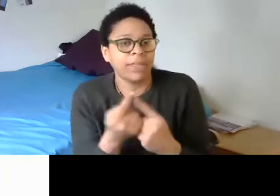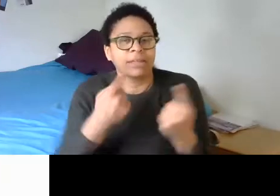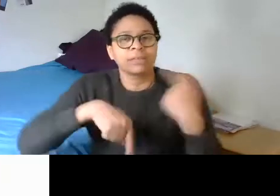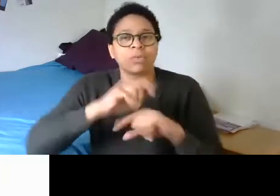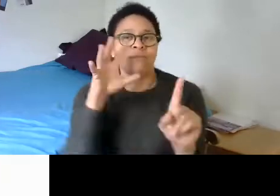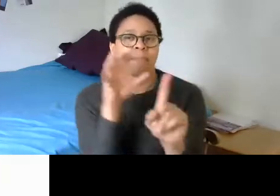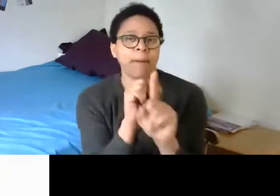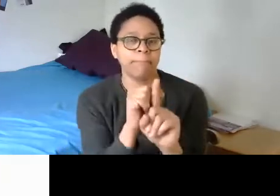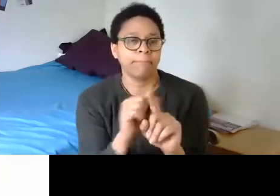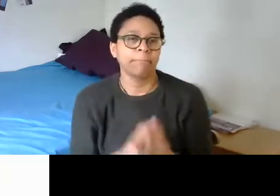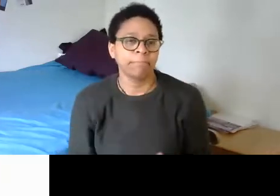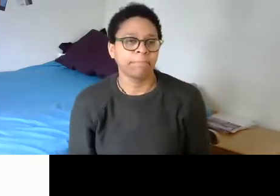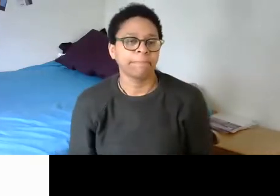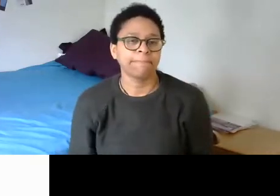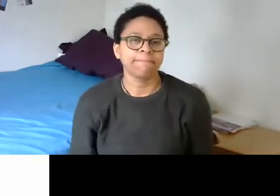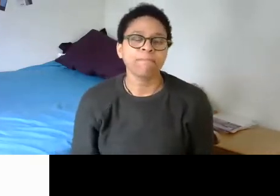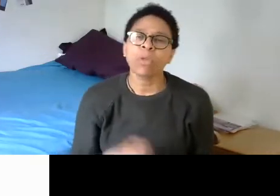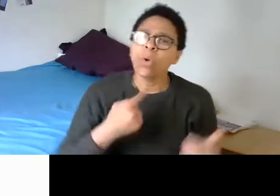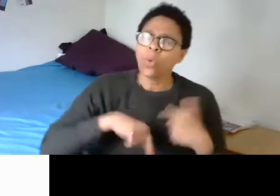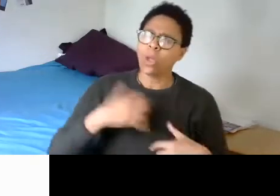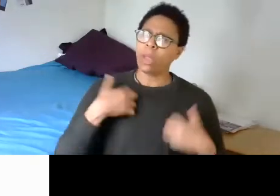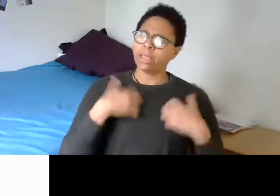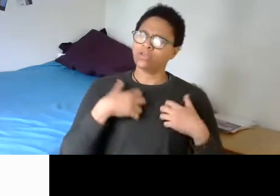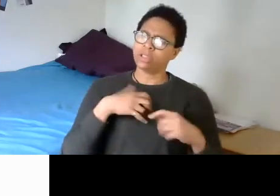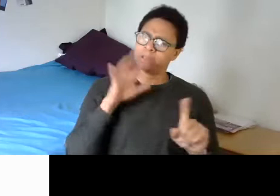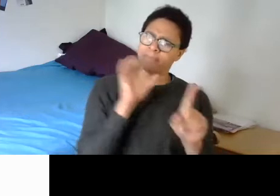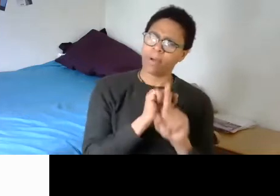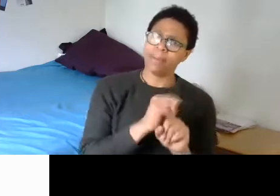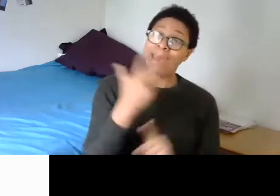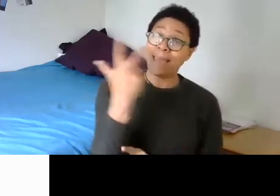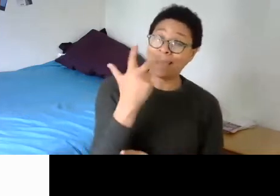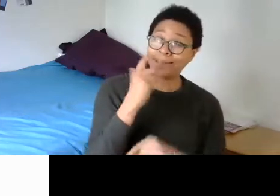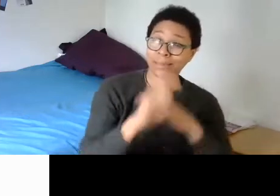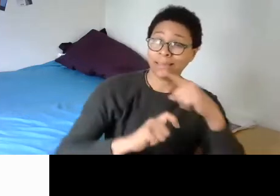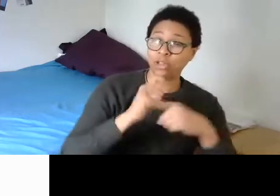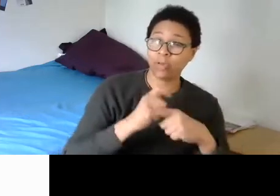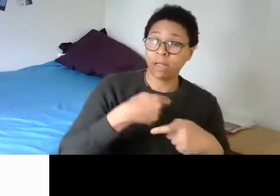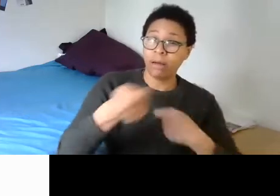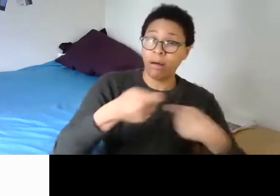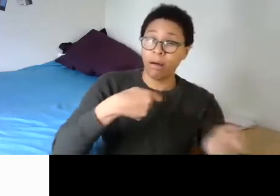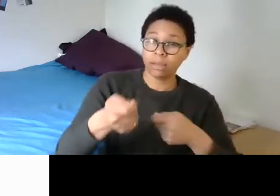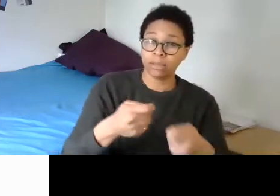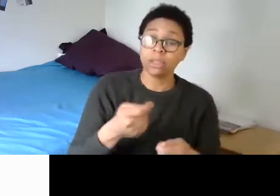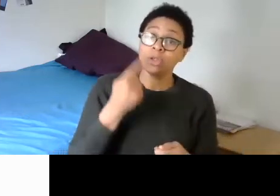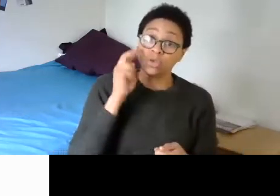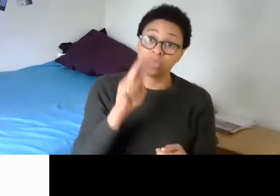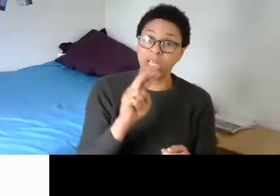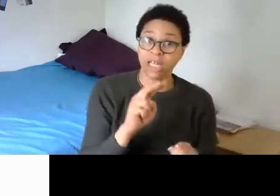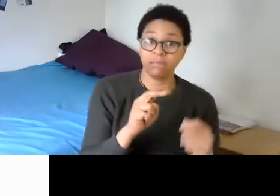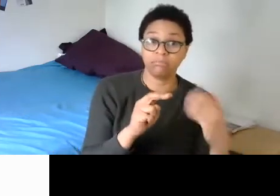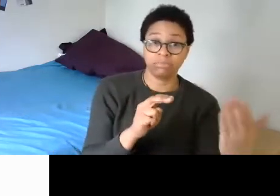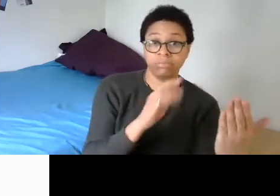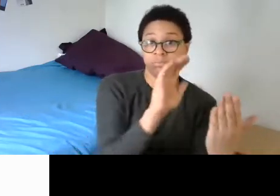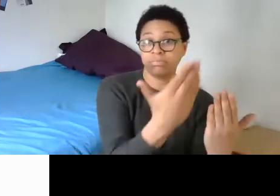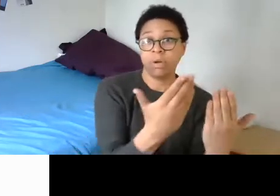We were intrigued to come across an 18th century playing card. We have 3 images on the screen showing the front and back of the card, as well as the card